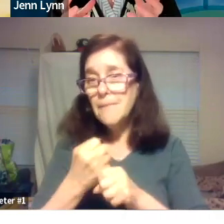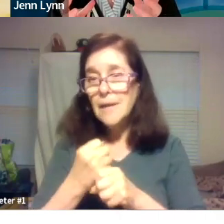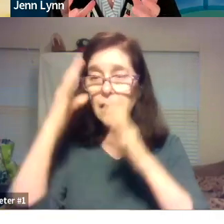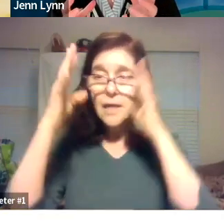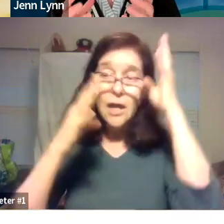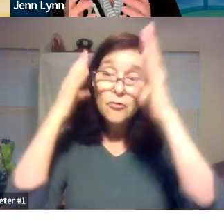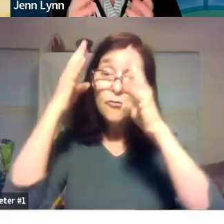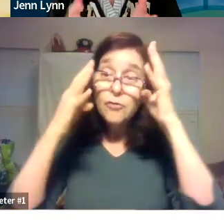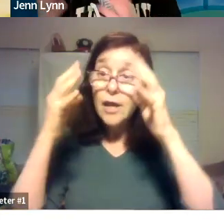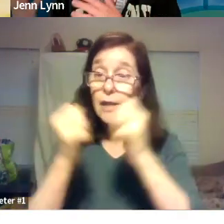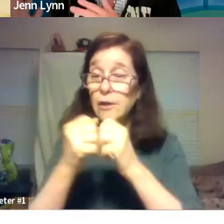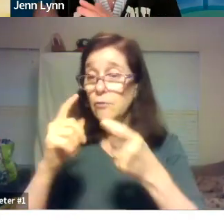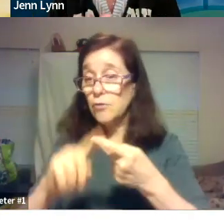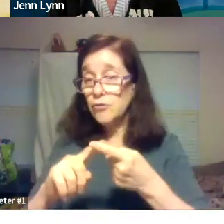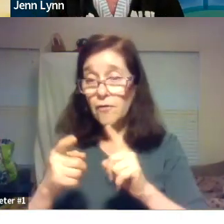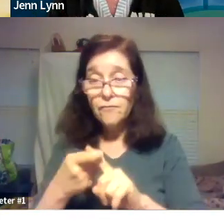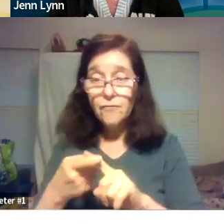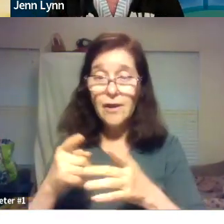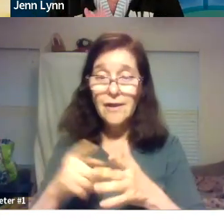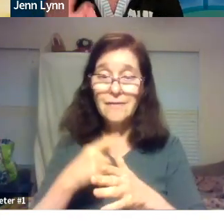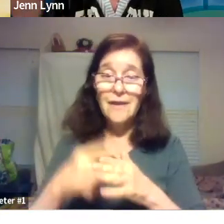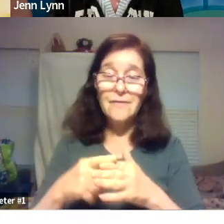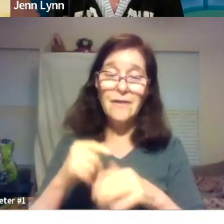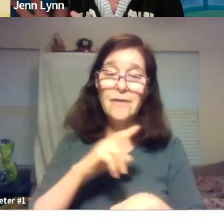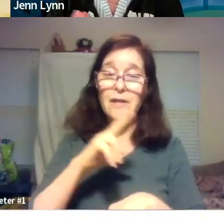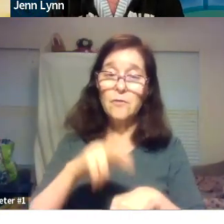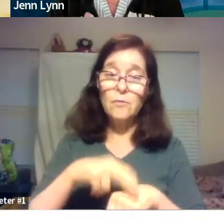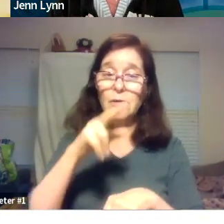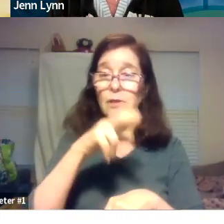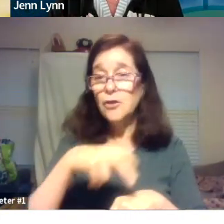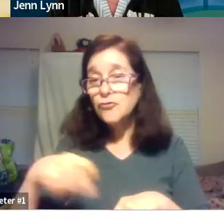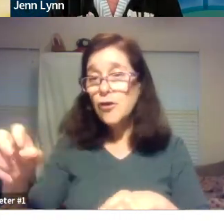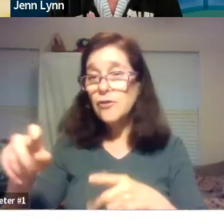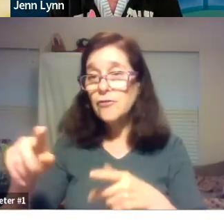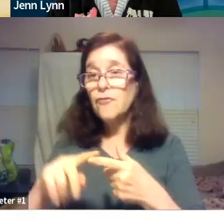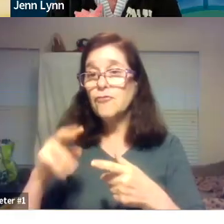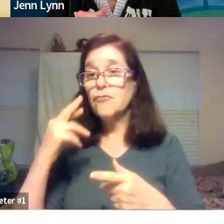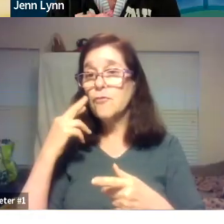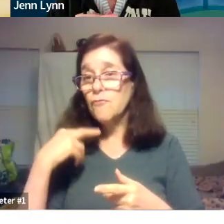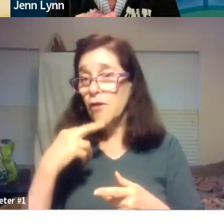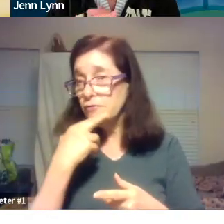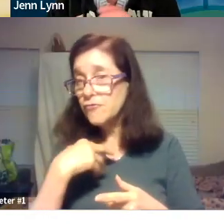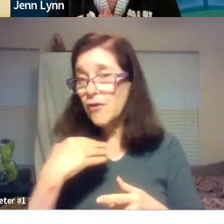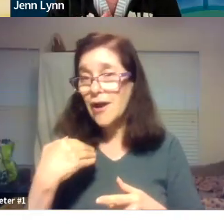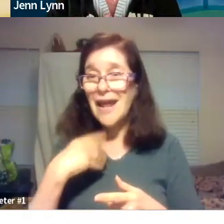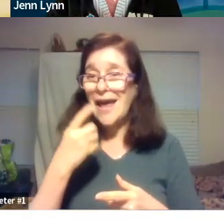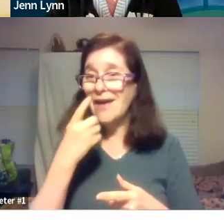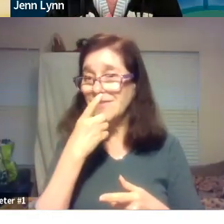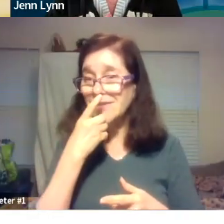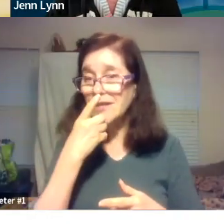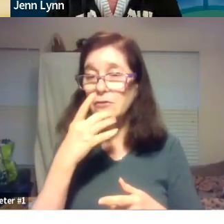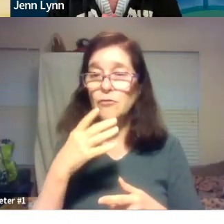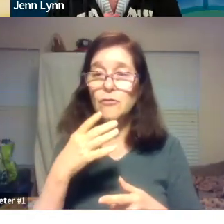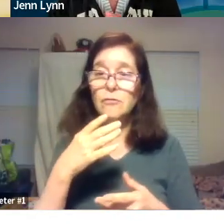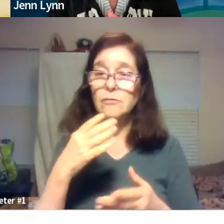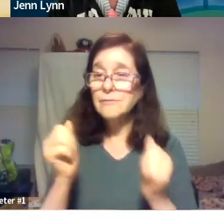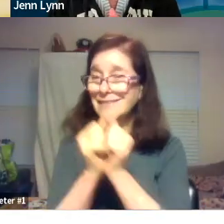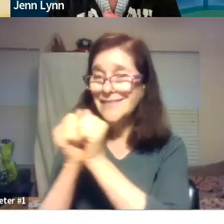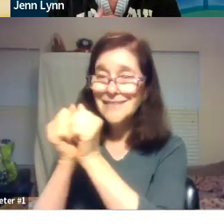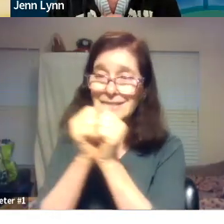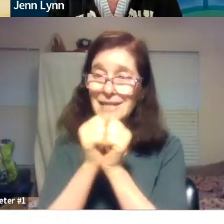creating with their friends. And then they usually all transfer over to a restaurant on the square and have dinner and a snack together. So that's